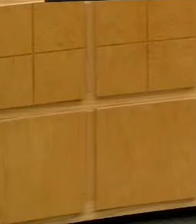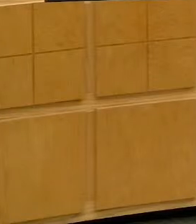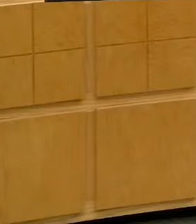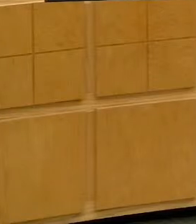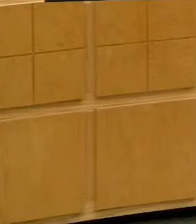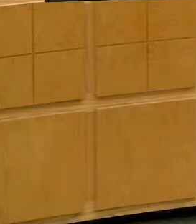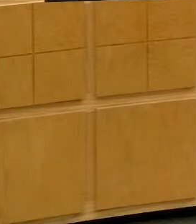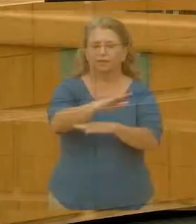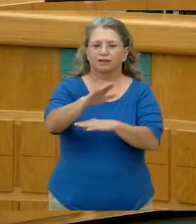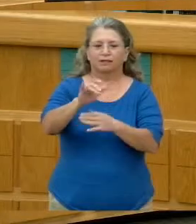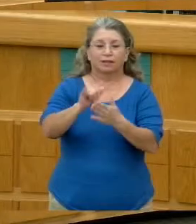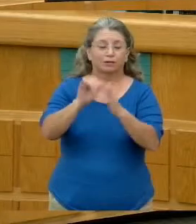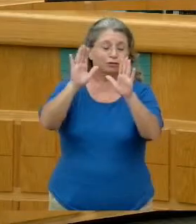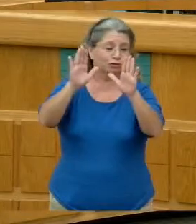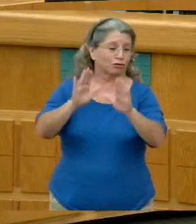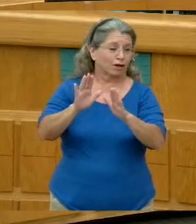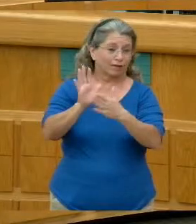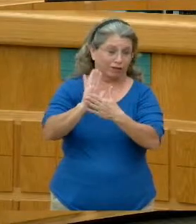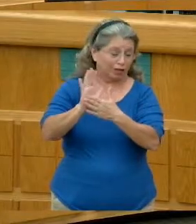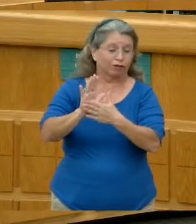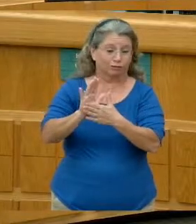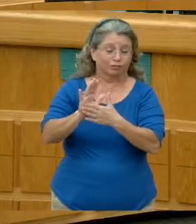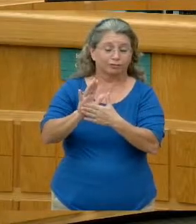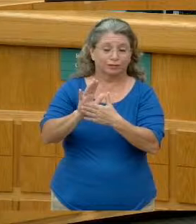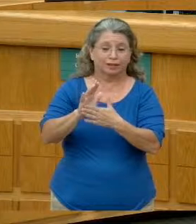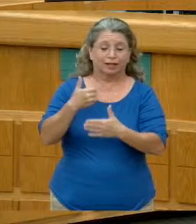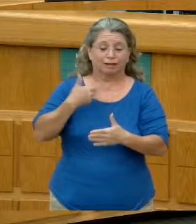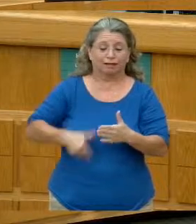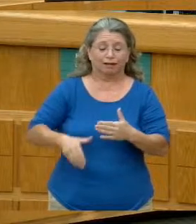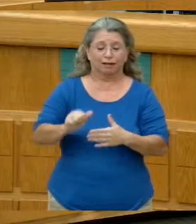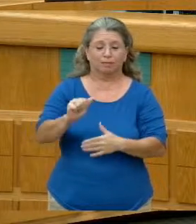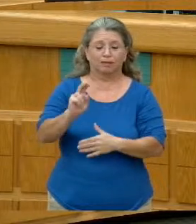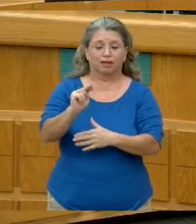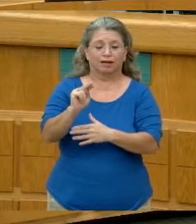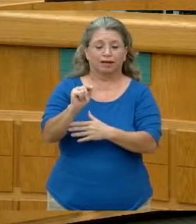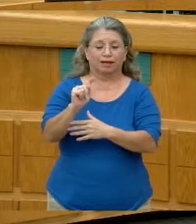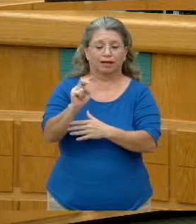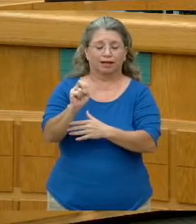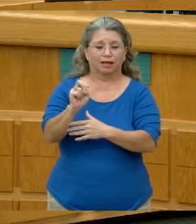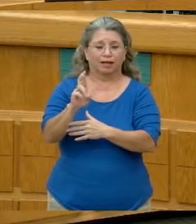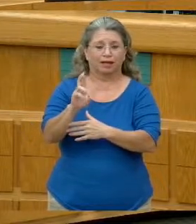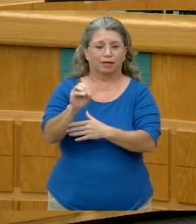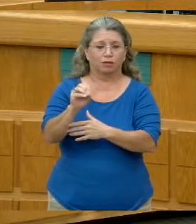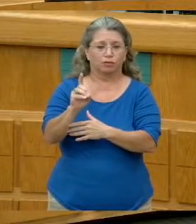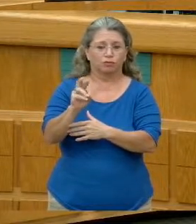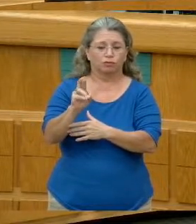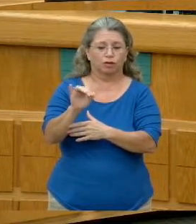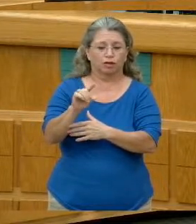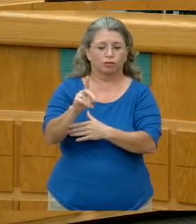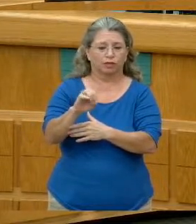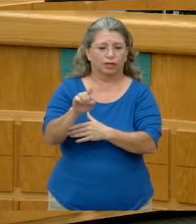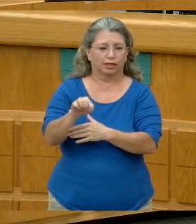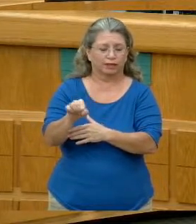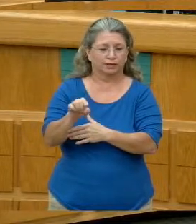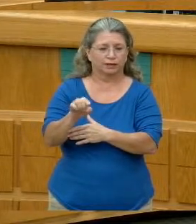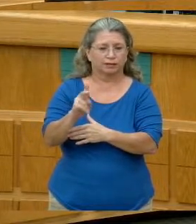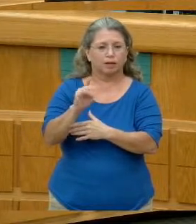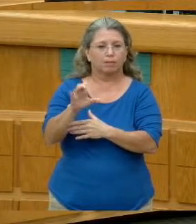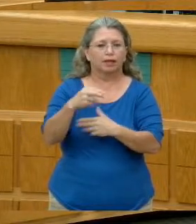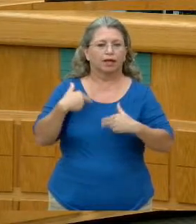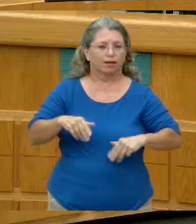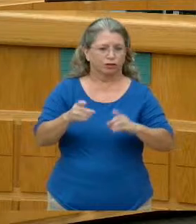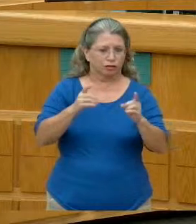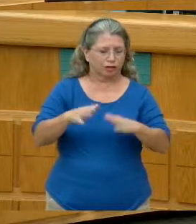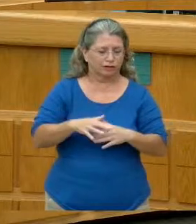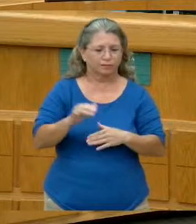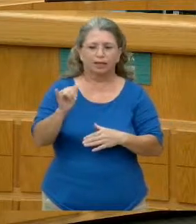Good afternoon. That was a great video. So, Annette Rodriguez, Public Health Director. So, like City